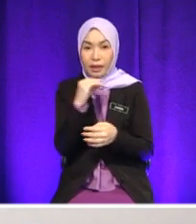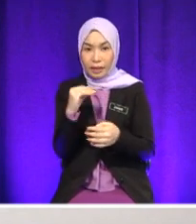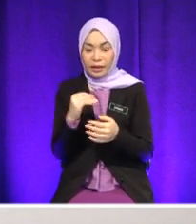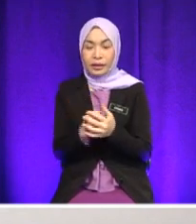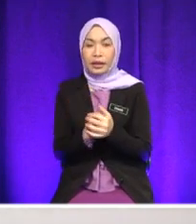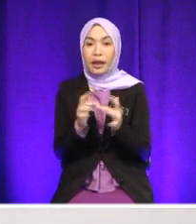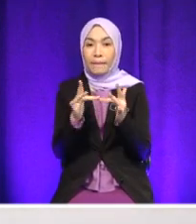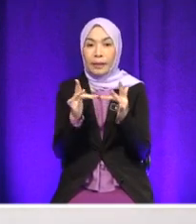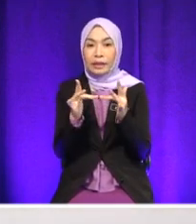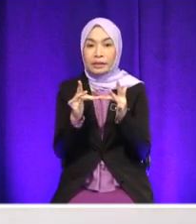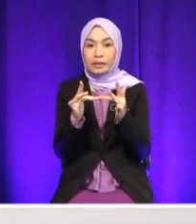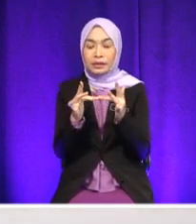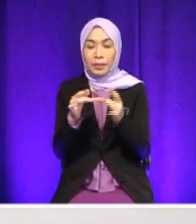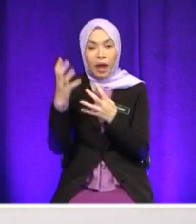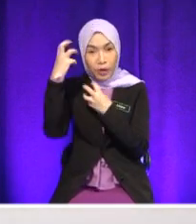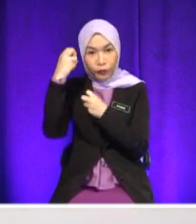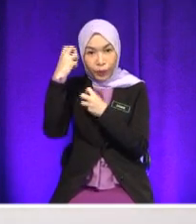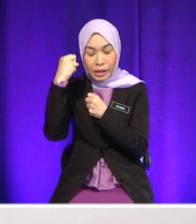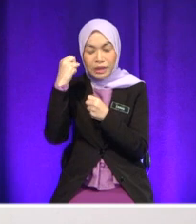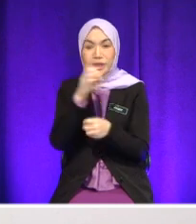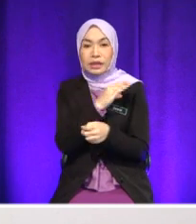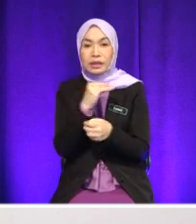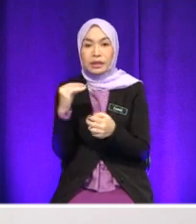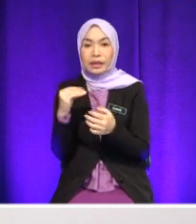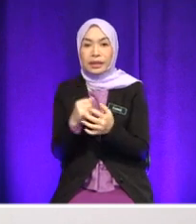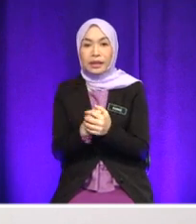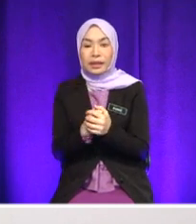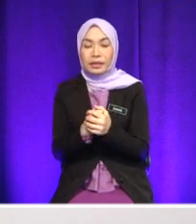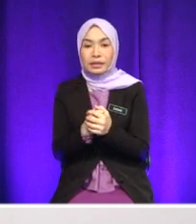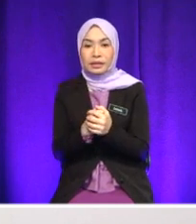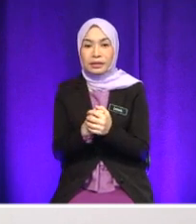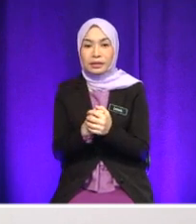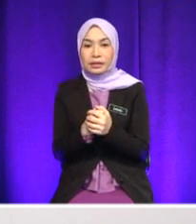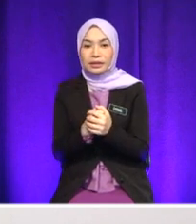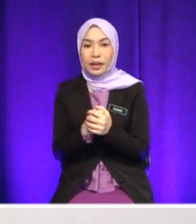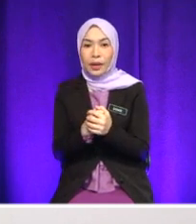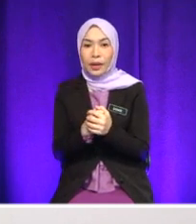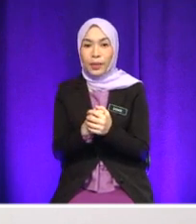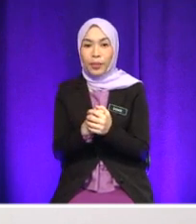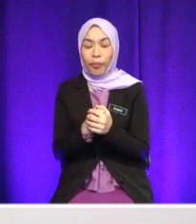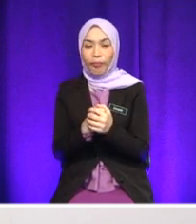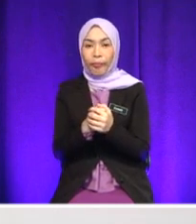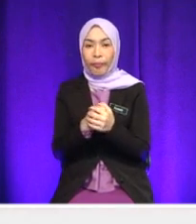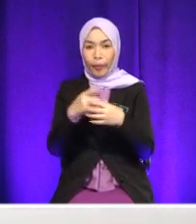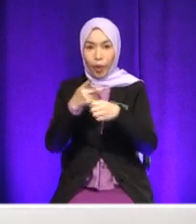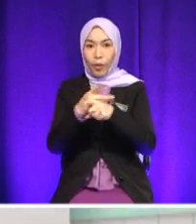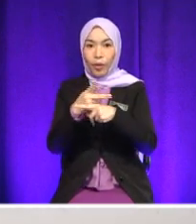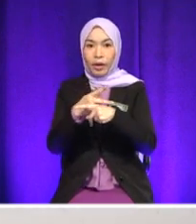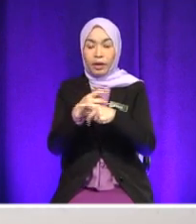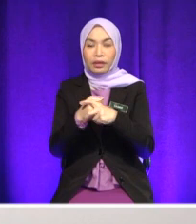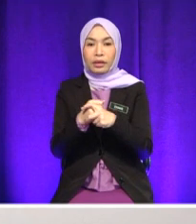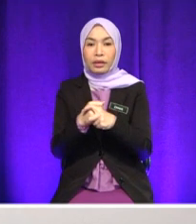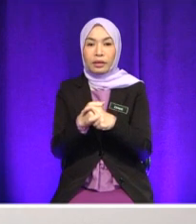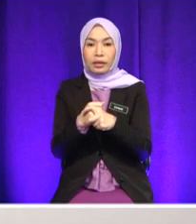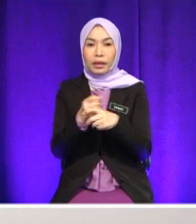light on some information or the unique features of her product. Do you agree with me, Eugene? Yes,